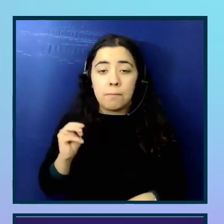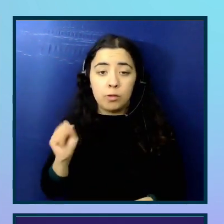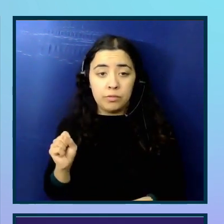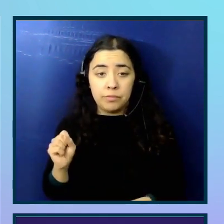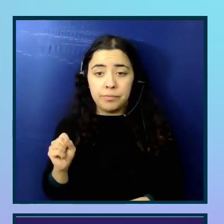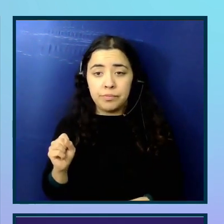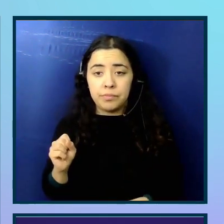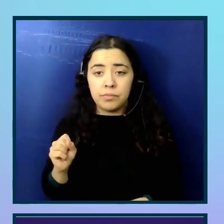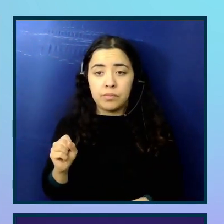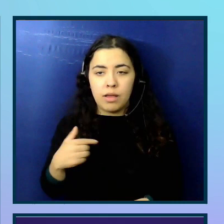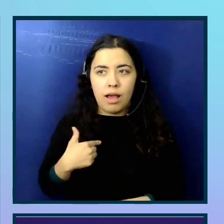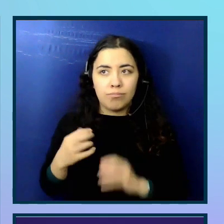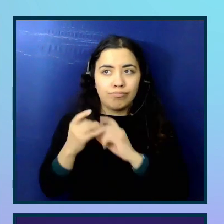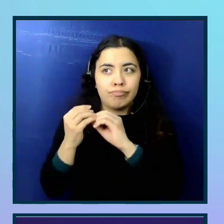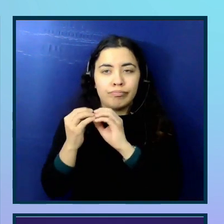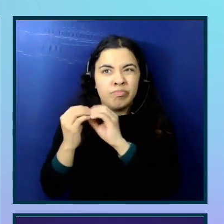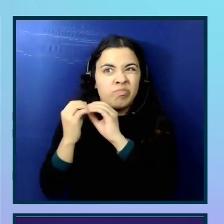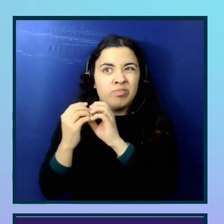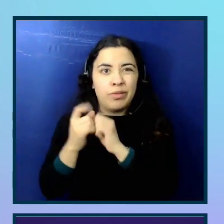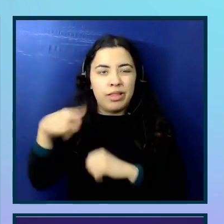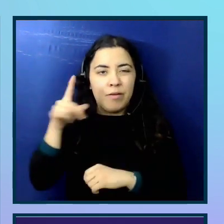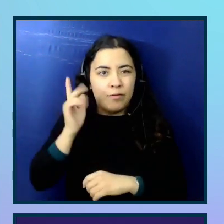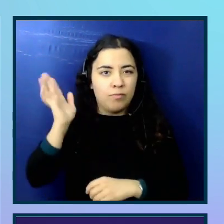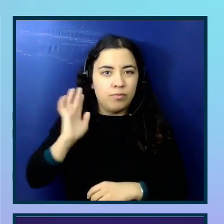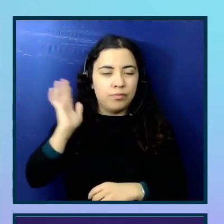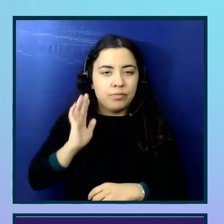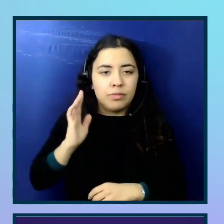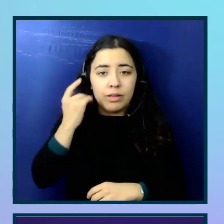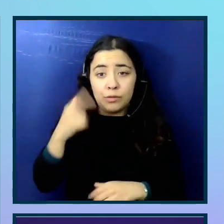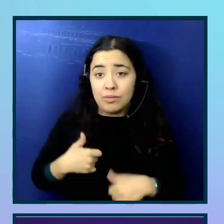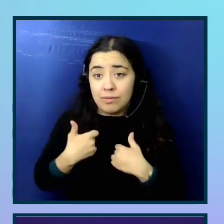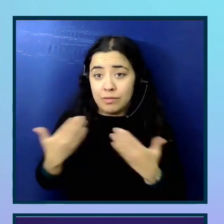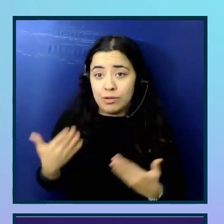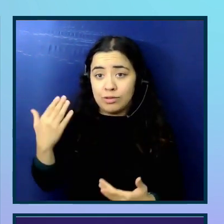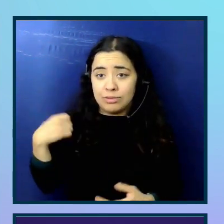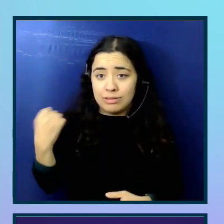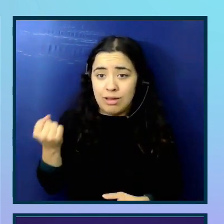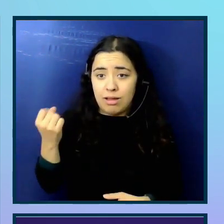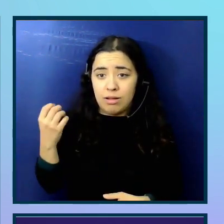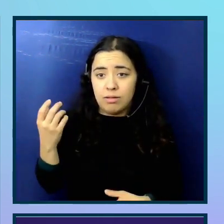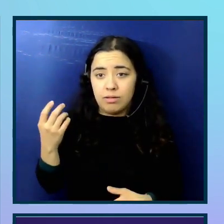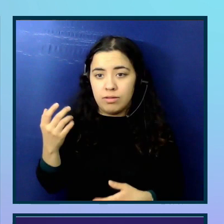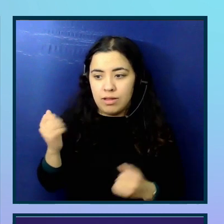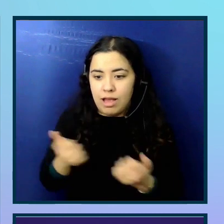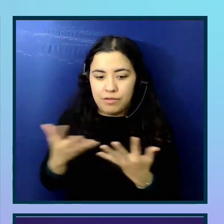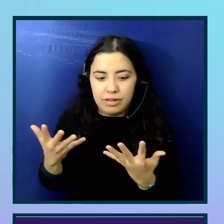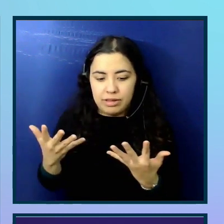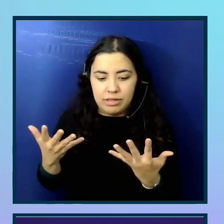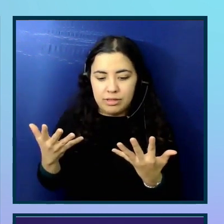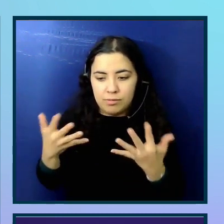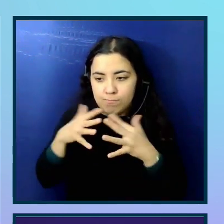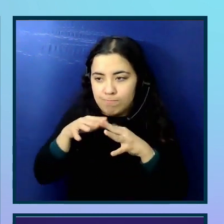I had beef with Microsoft for a bit because when you live in Seattle, everybody, all roads lead to Microsoft. But